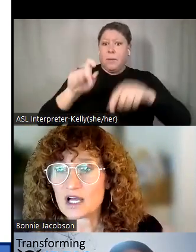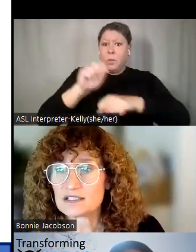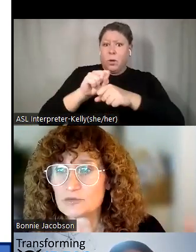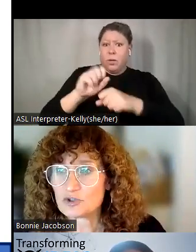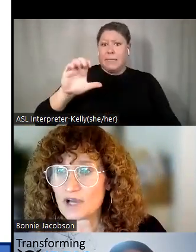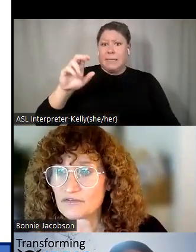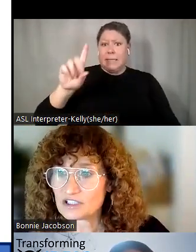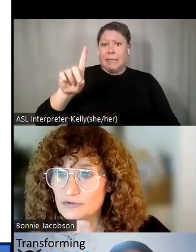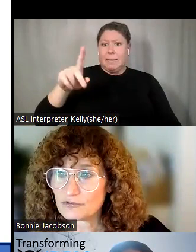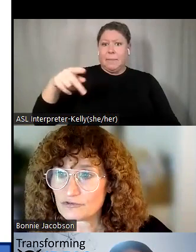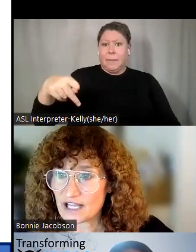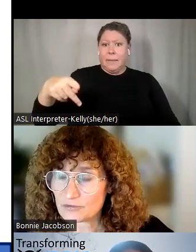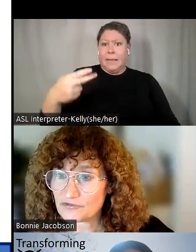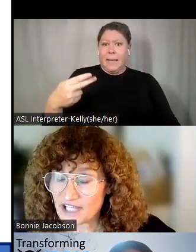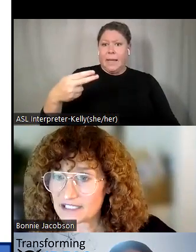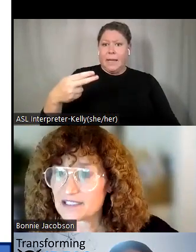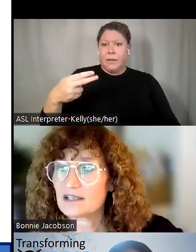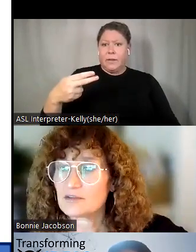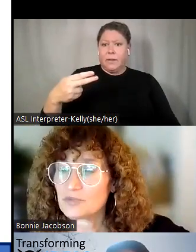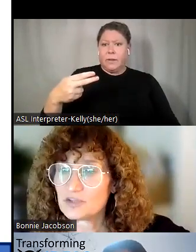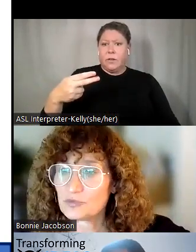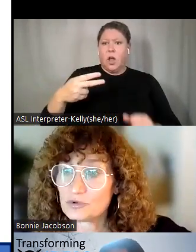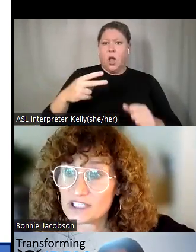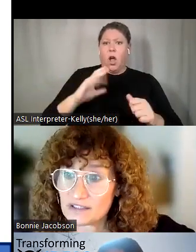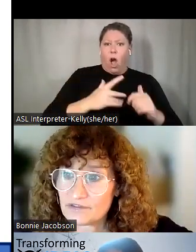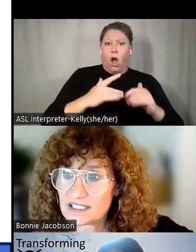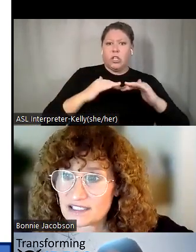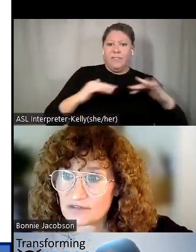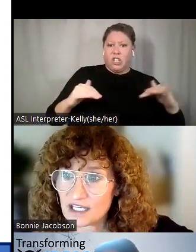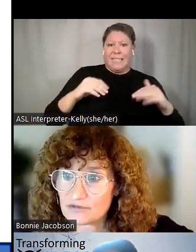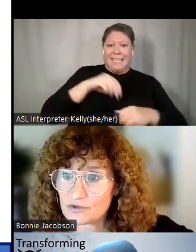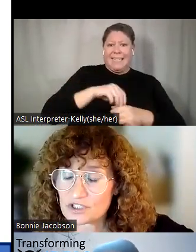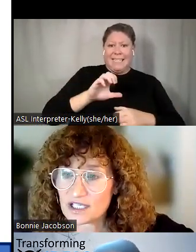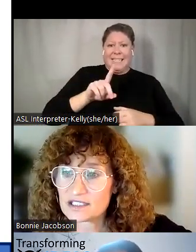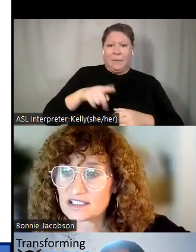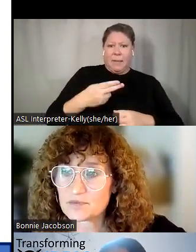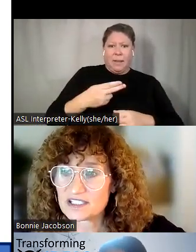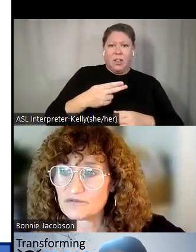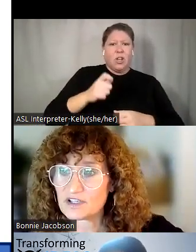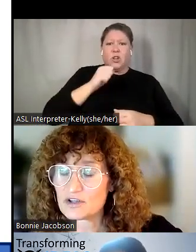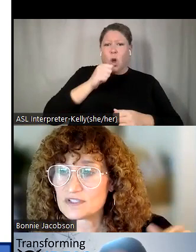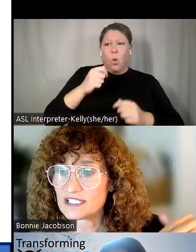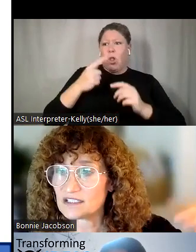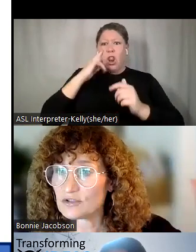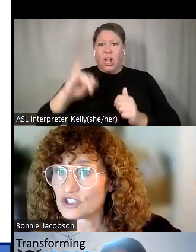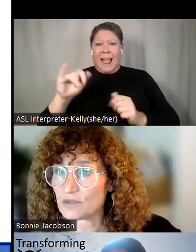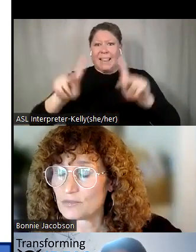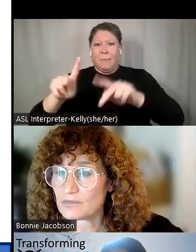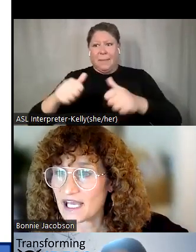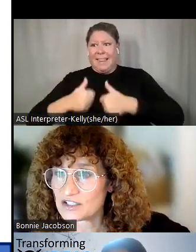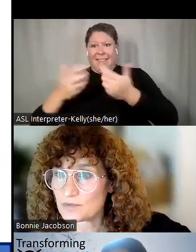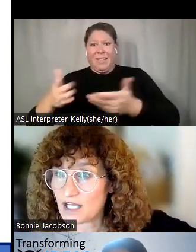do not demographically reflect the people who live in the state of California, and in specific, those in